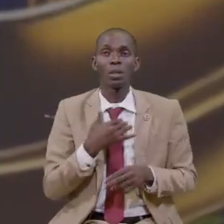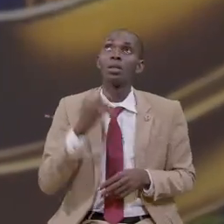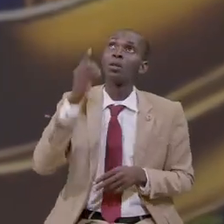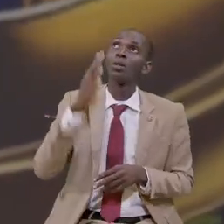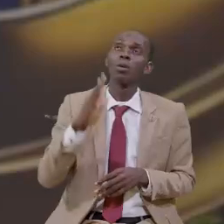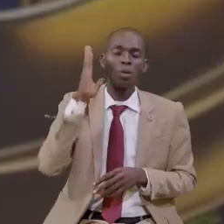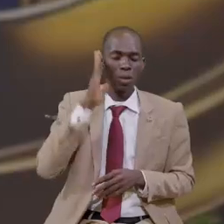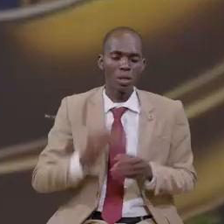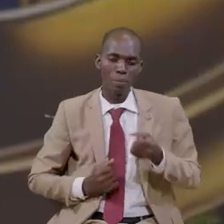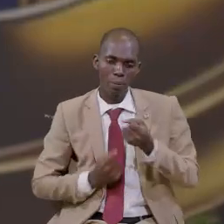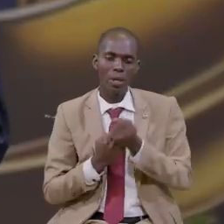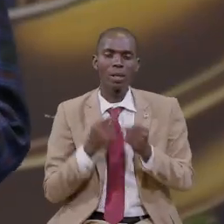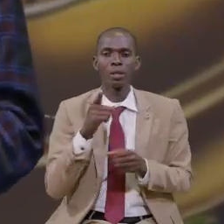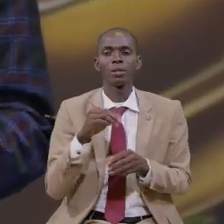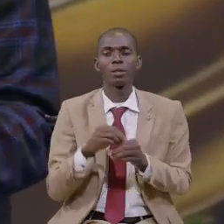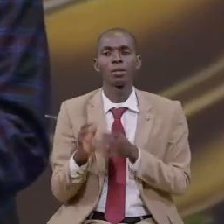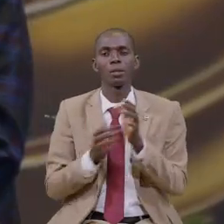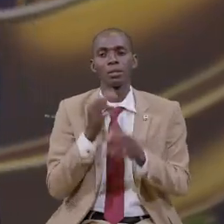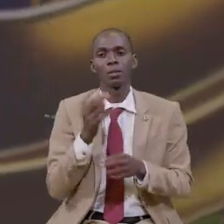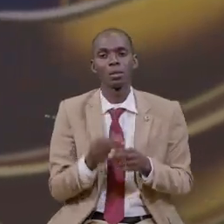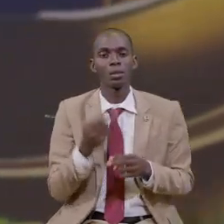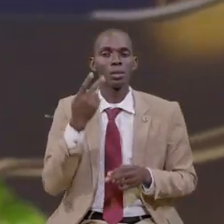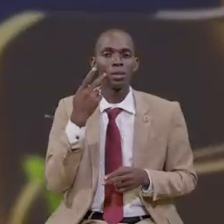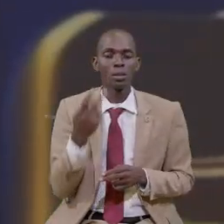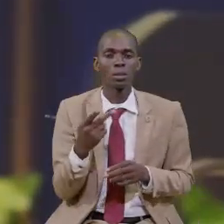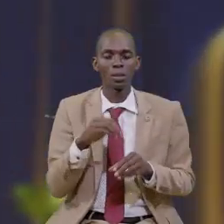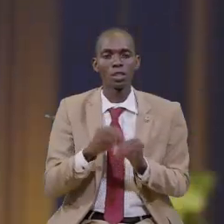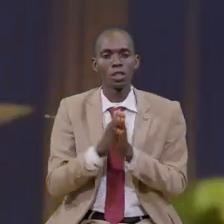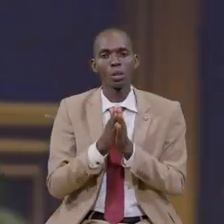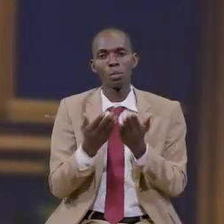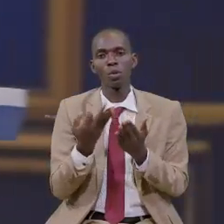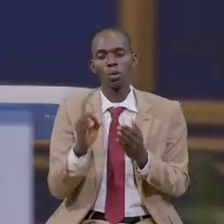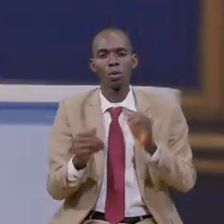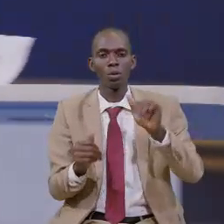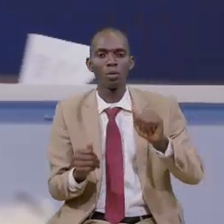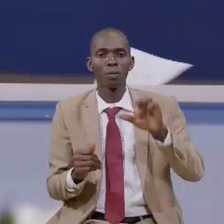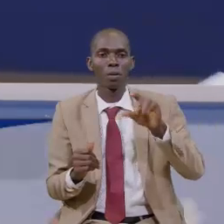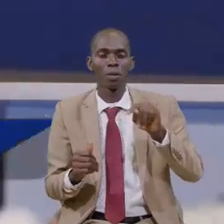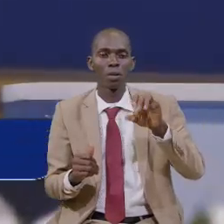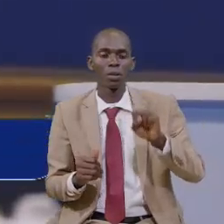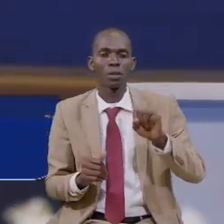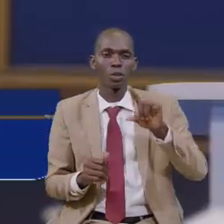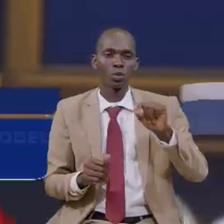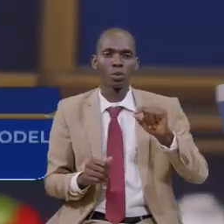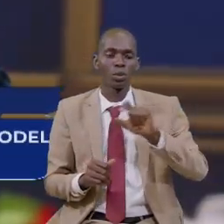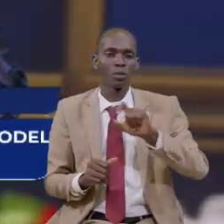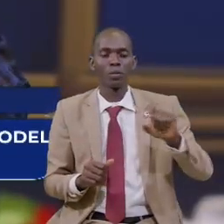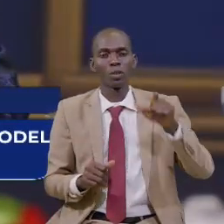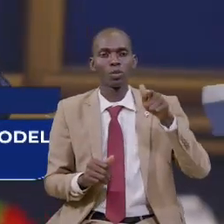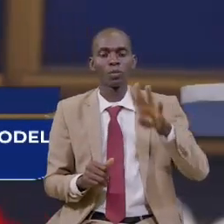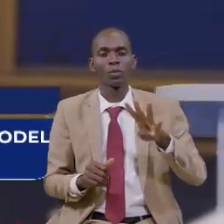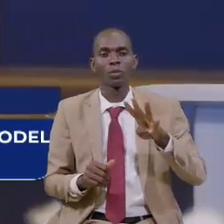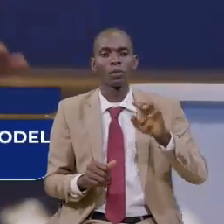support you. And we're looking at Acts of the Apostles, chapter 20, verse 24.